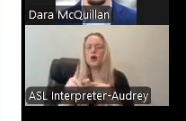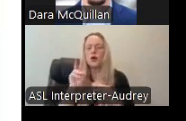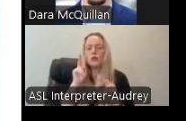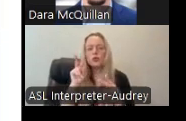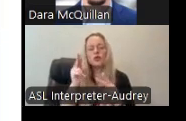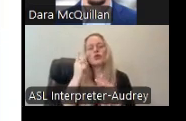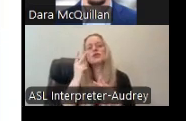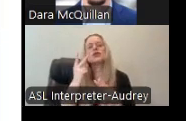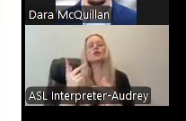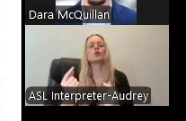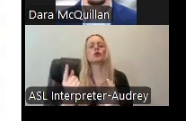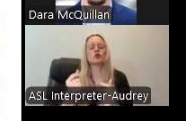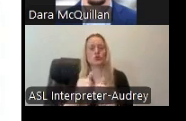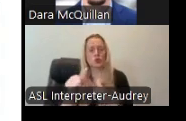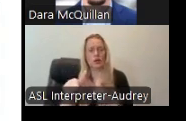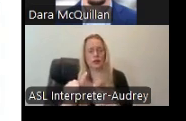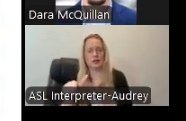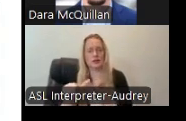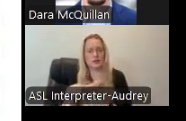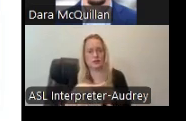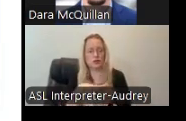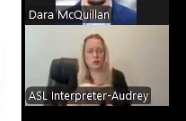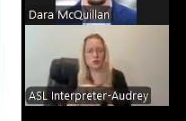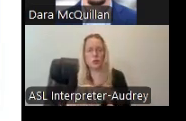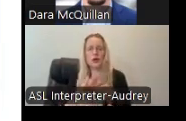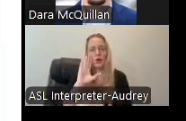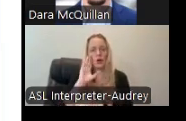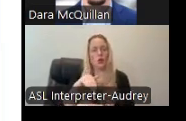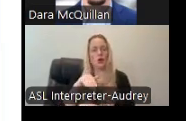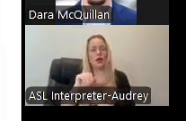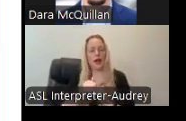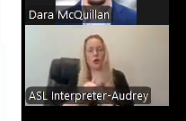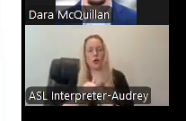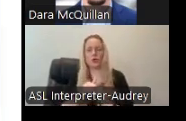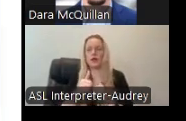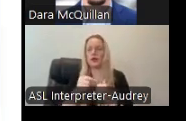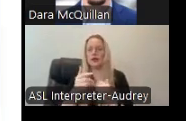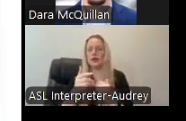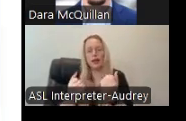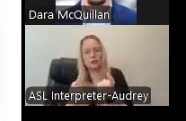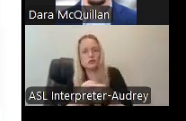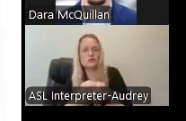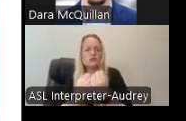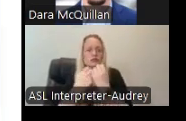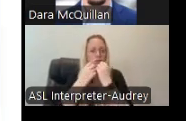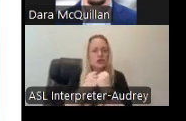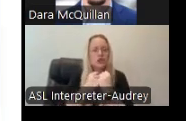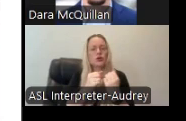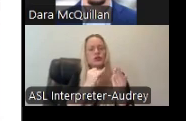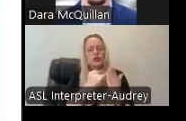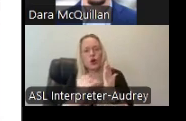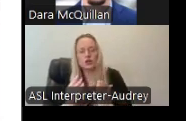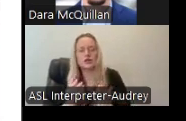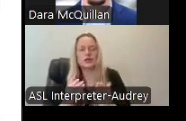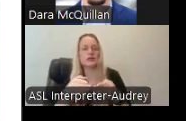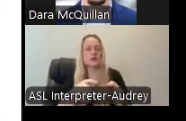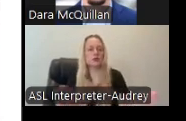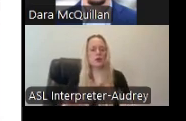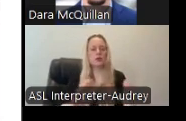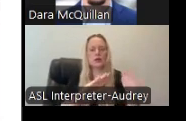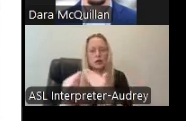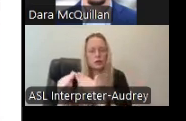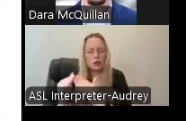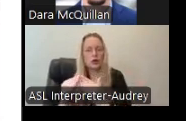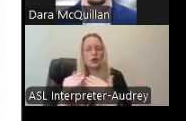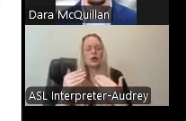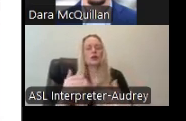this facility and knowing how they view community and art and artists and the greater public, how we get to experience